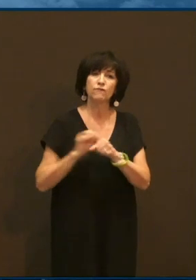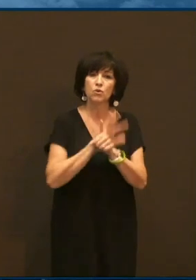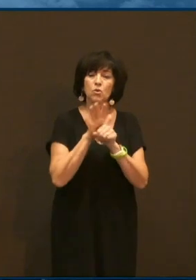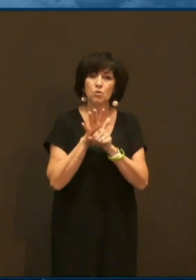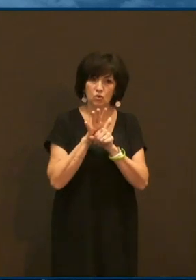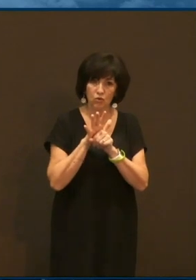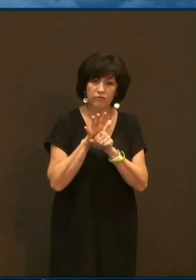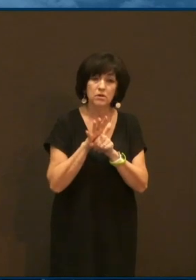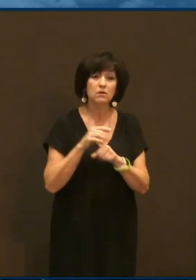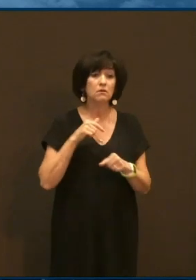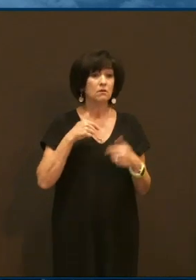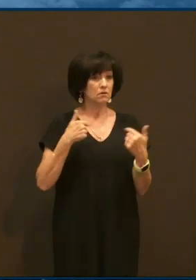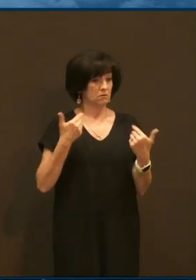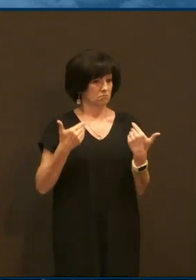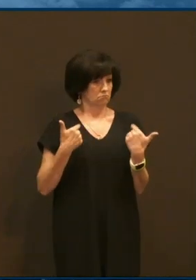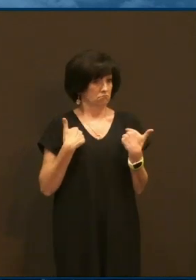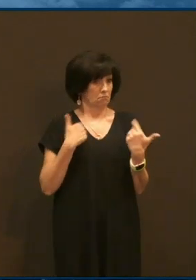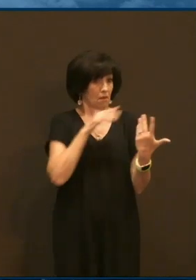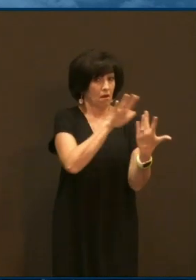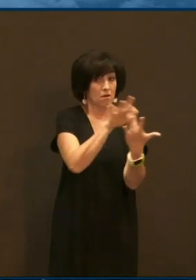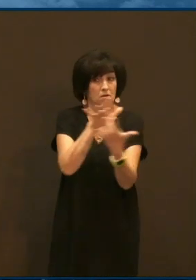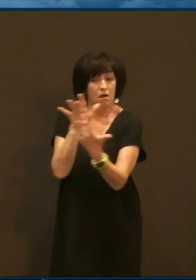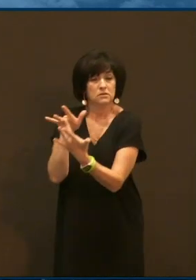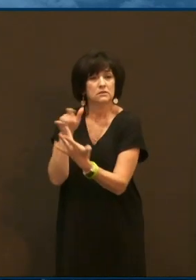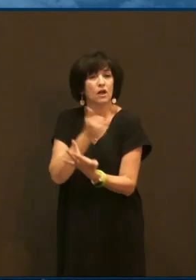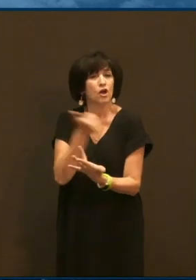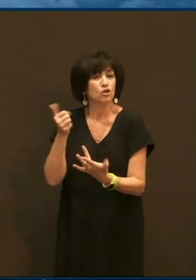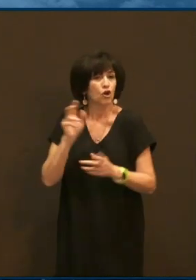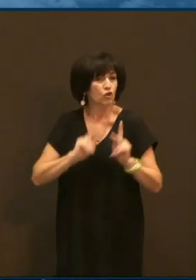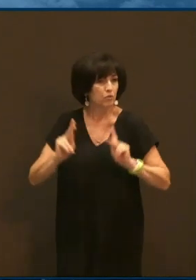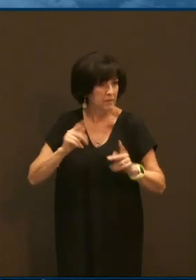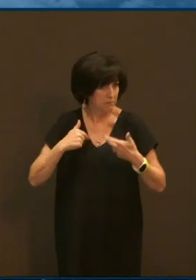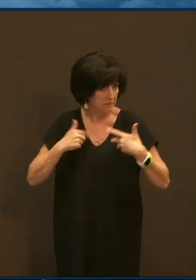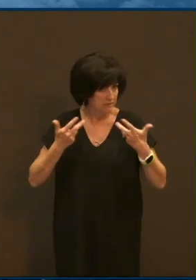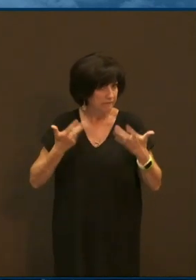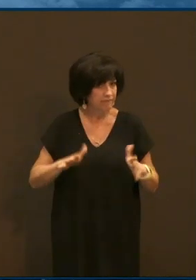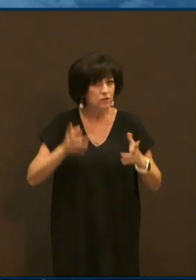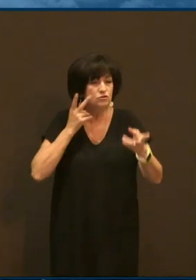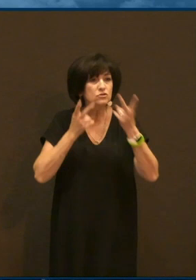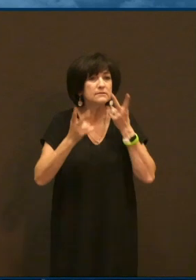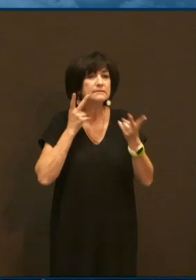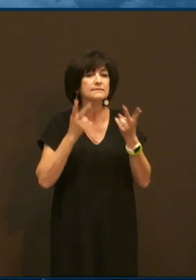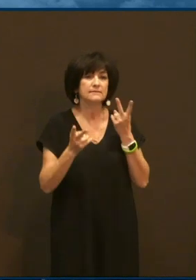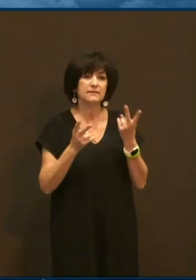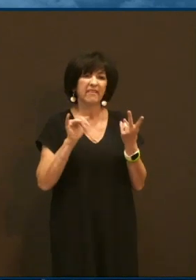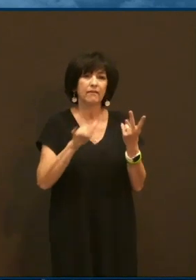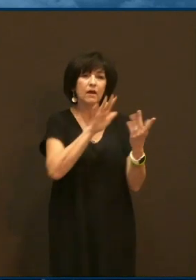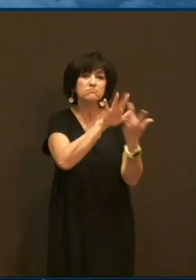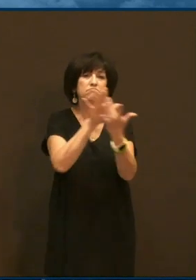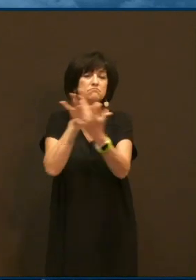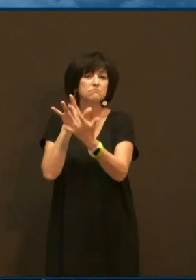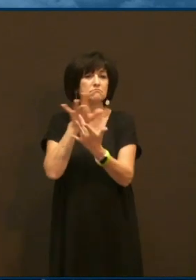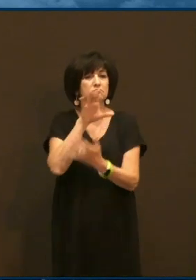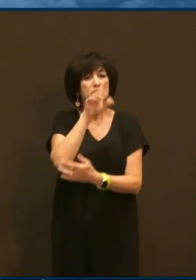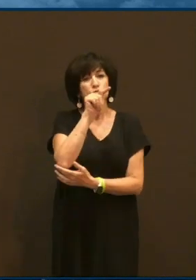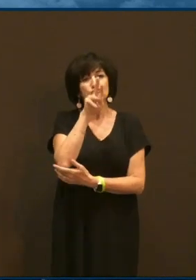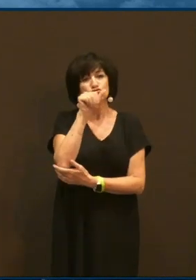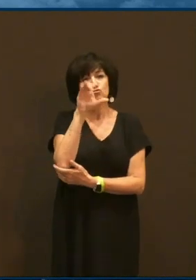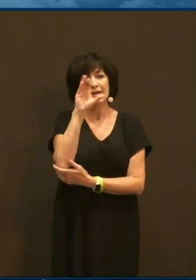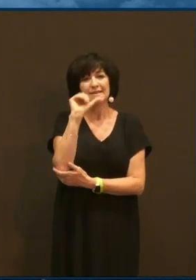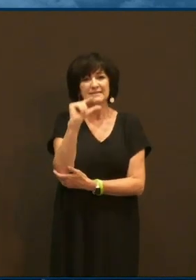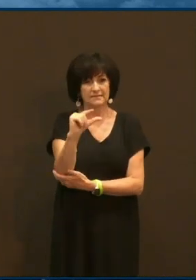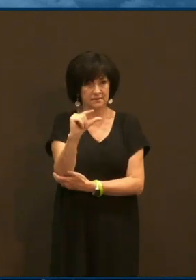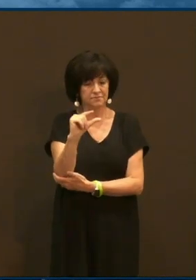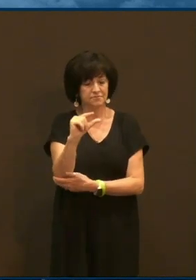come in contact with through, interviews and contact tracing, which we are standing up. One